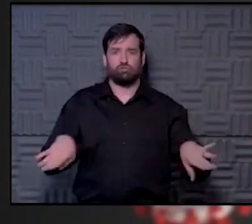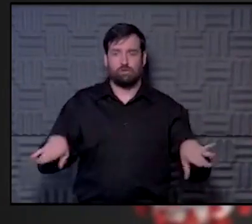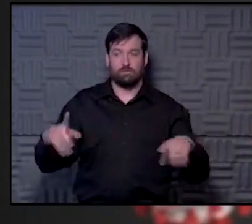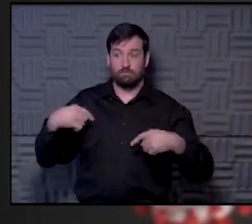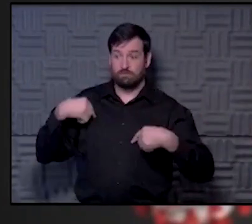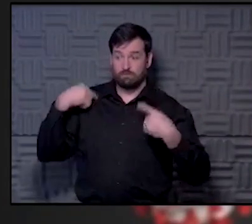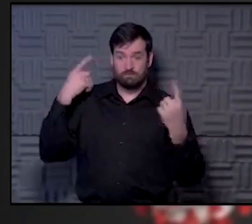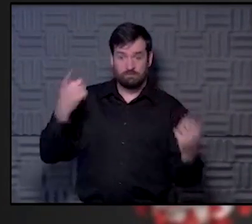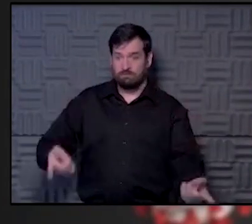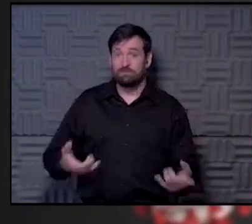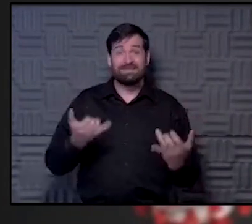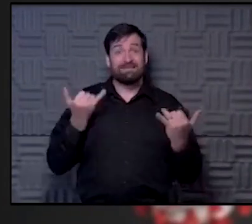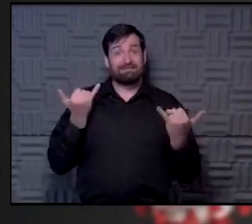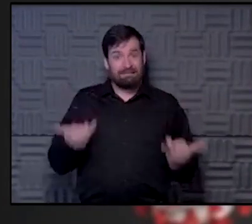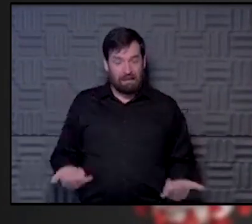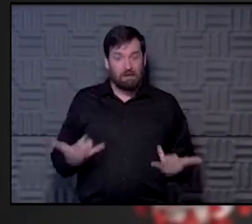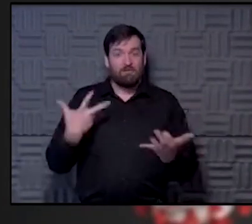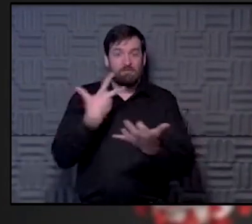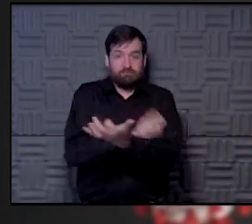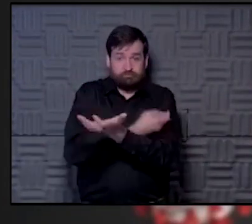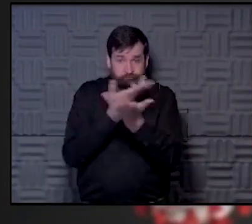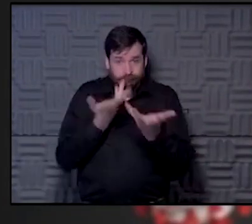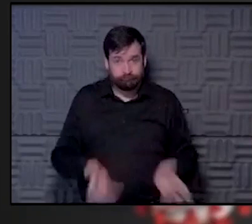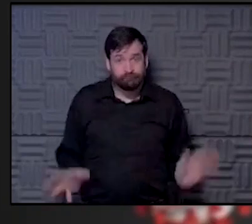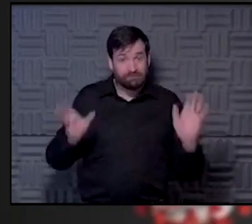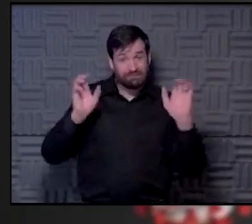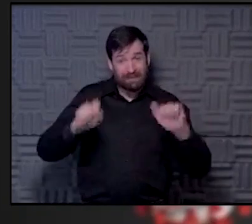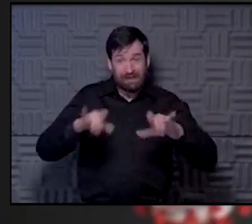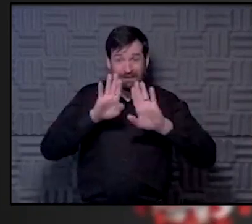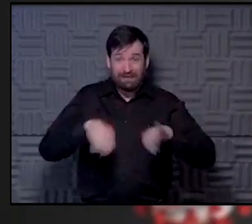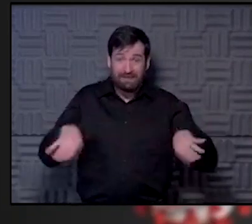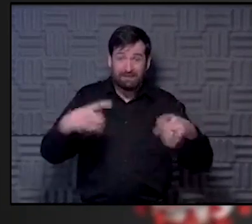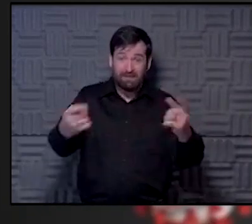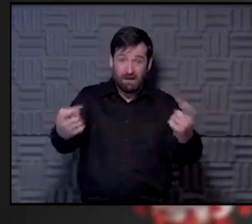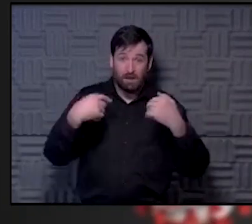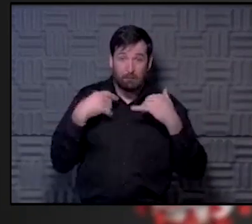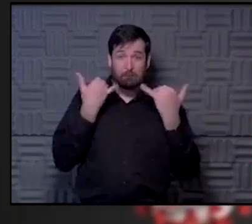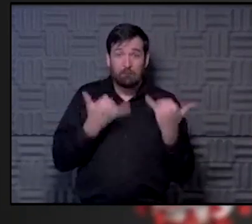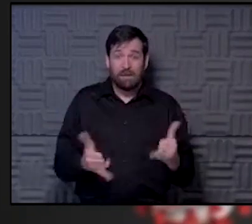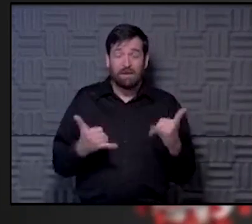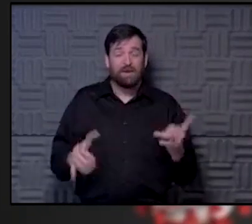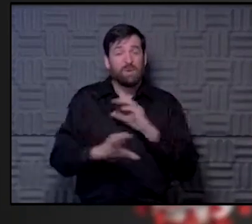fully vaccinated. Can the grandchildren come inside to play without masks?